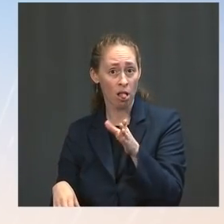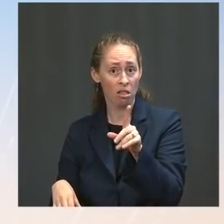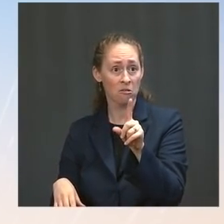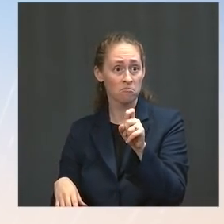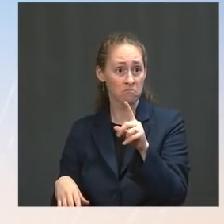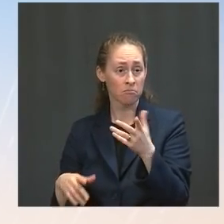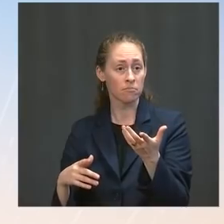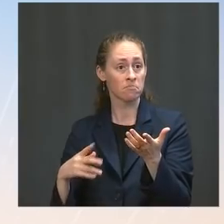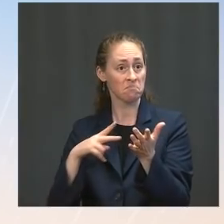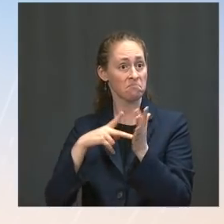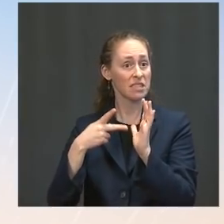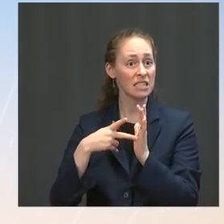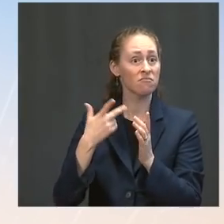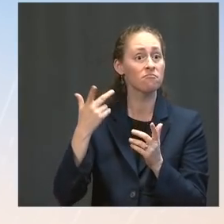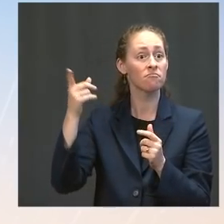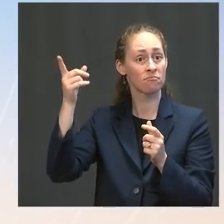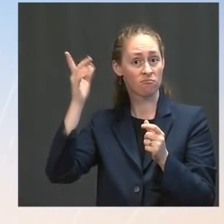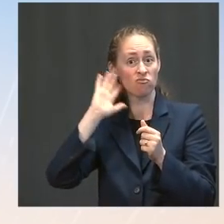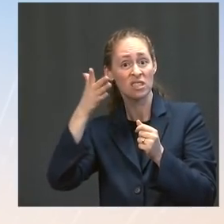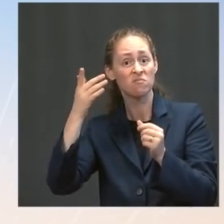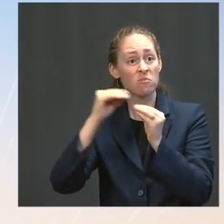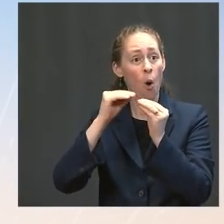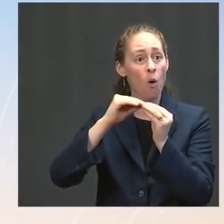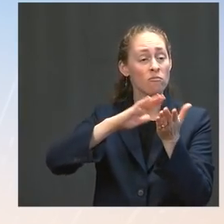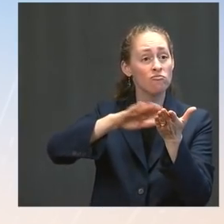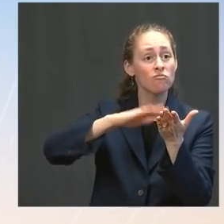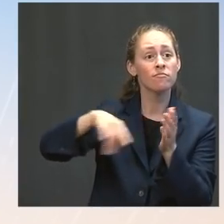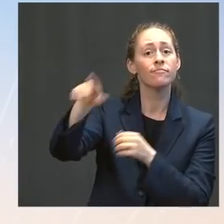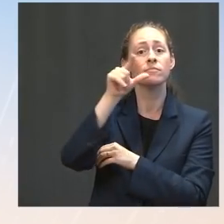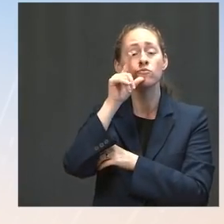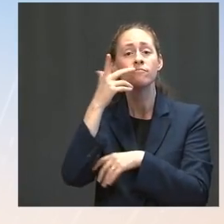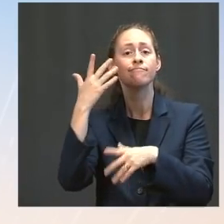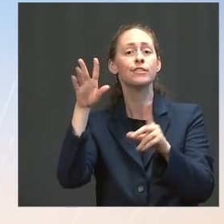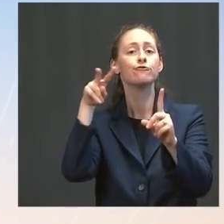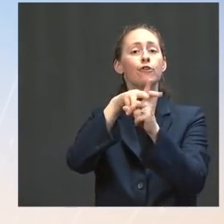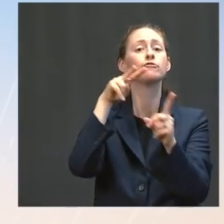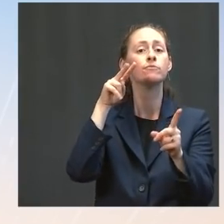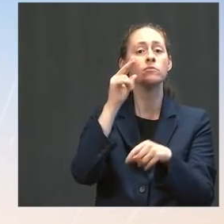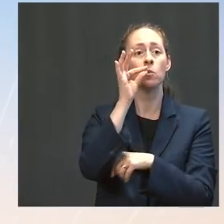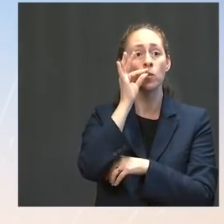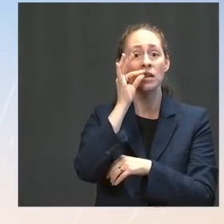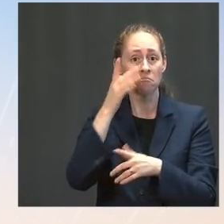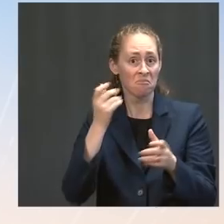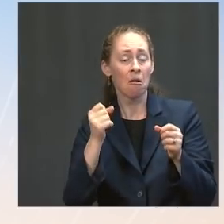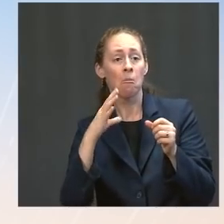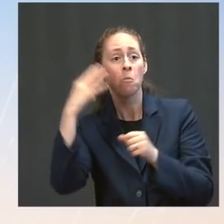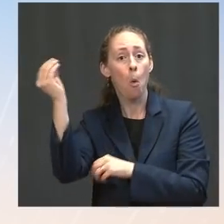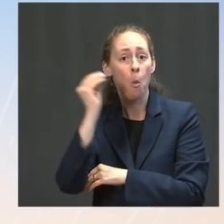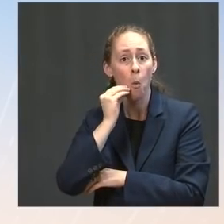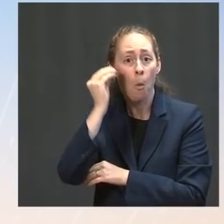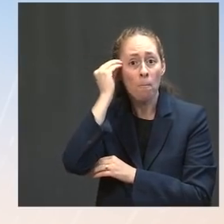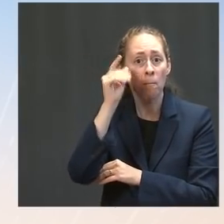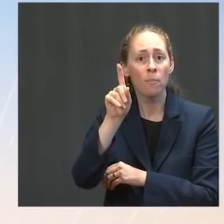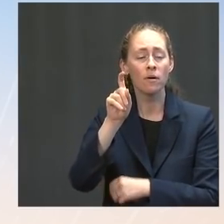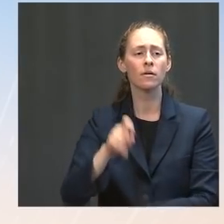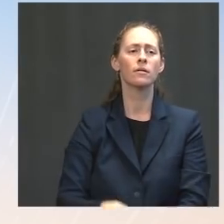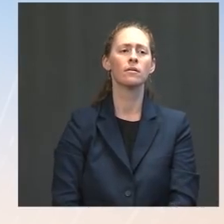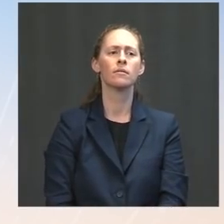been requesting. In terms of an assessment of what steps we might take, I don't have anything to preview for you on that front. Go ahead. Thanks,